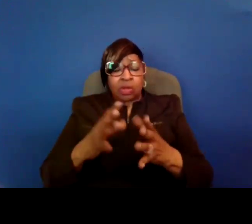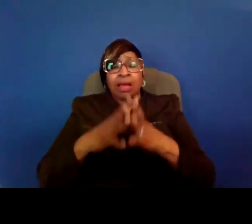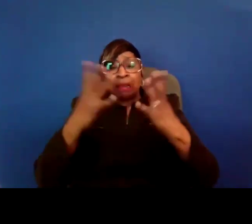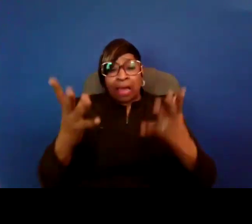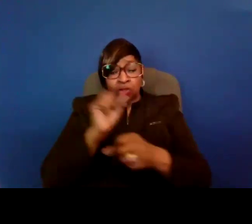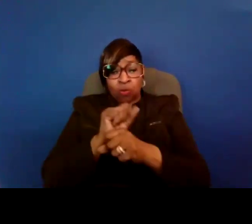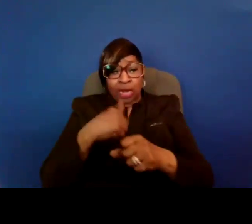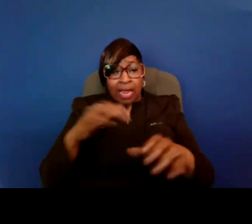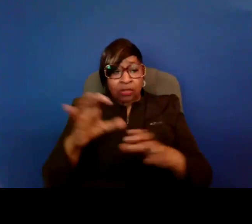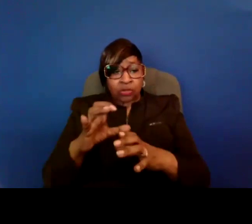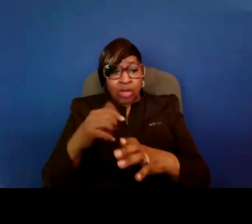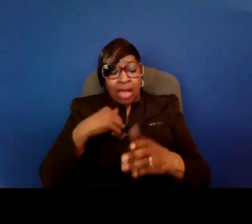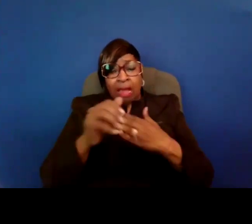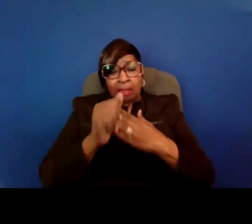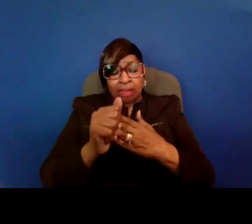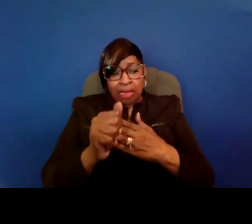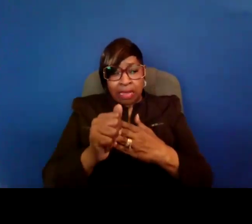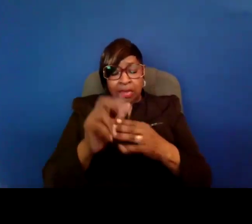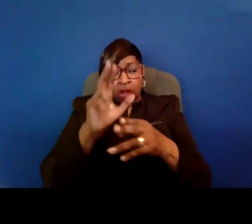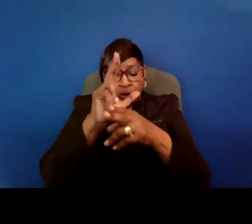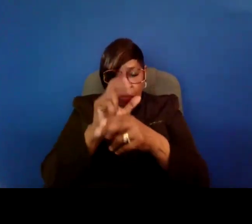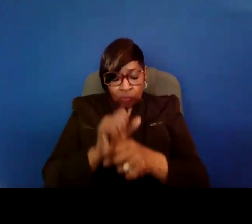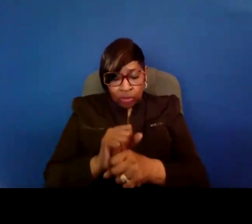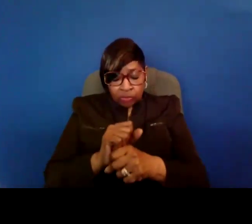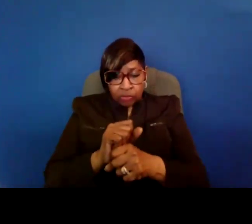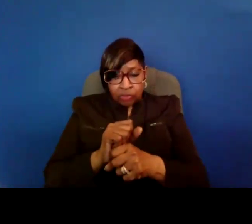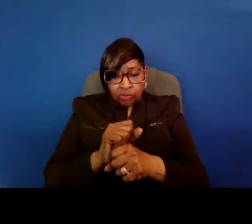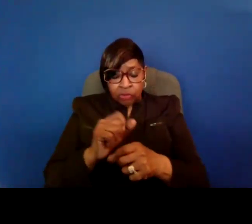do, I weave ritual into